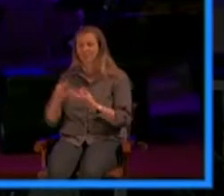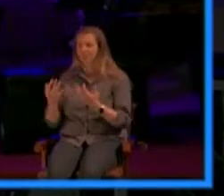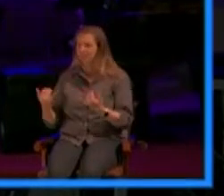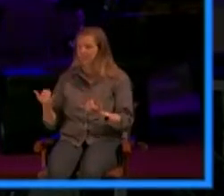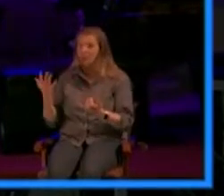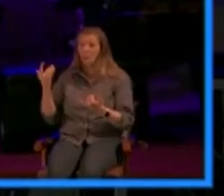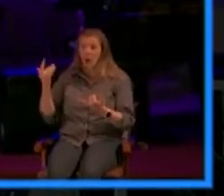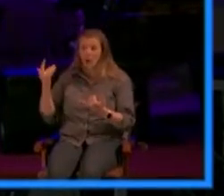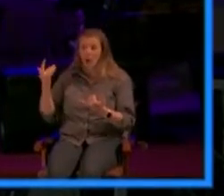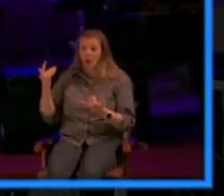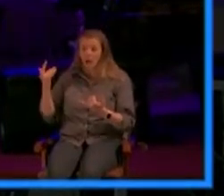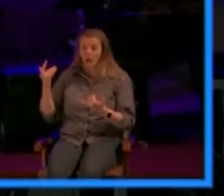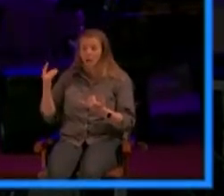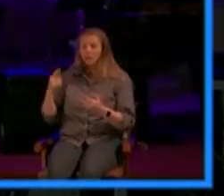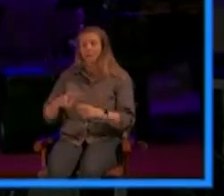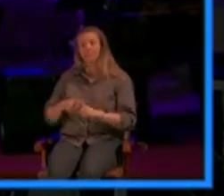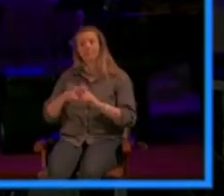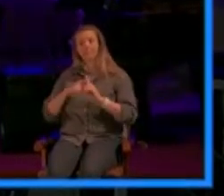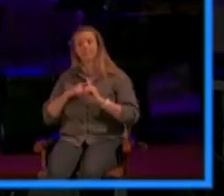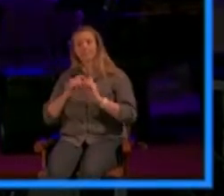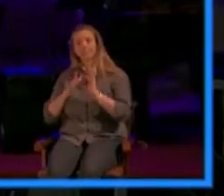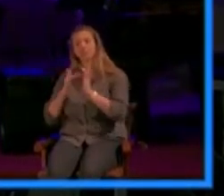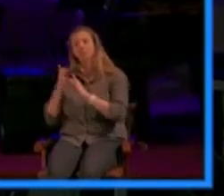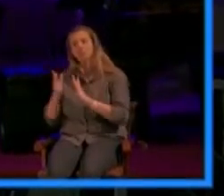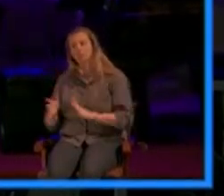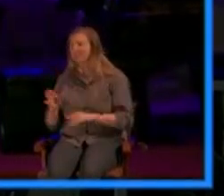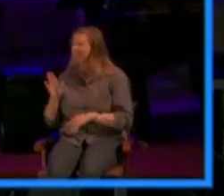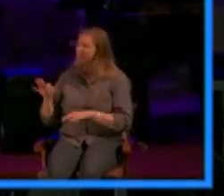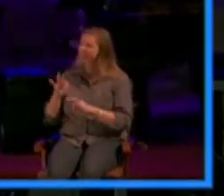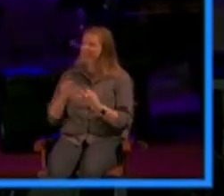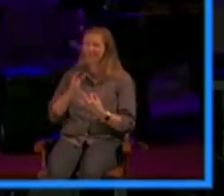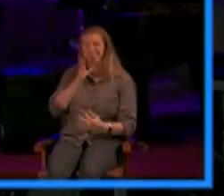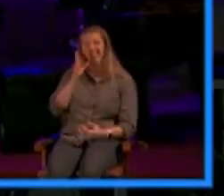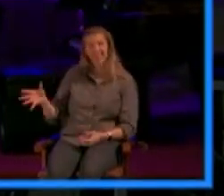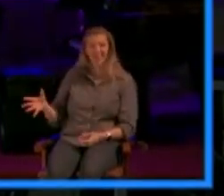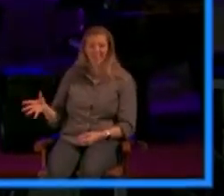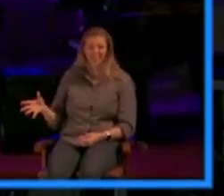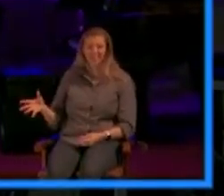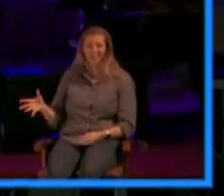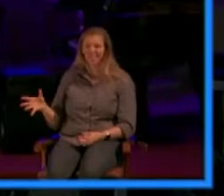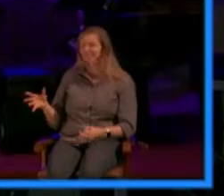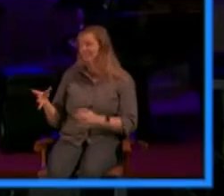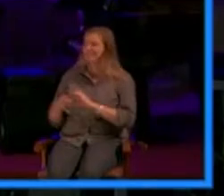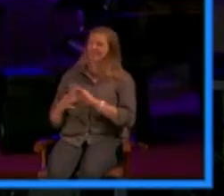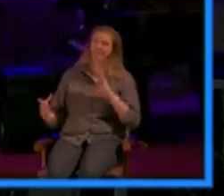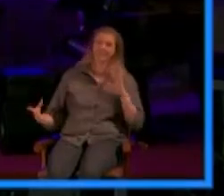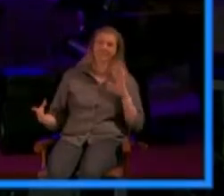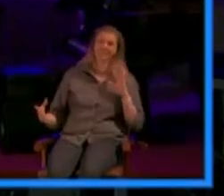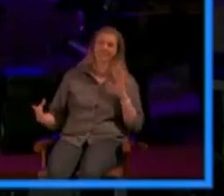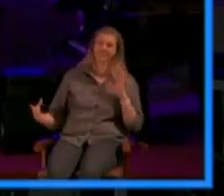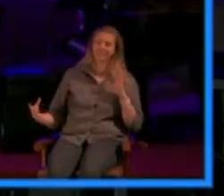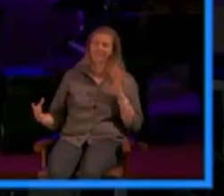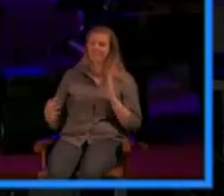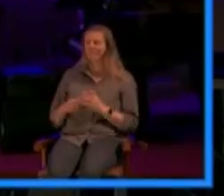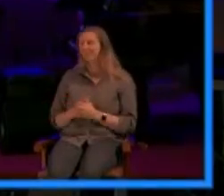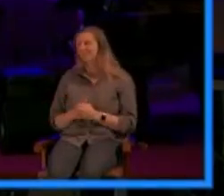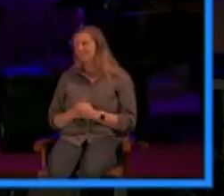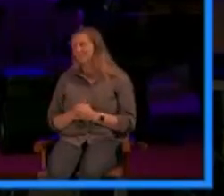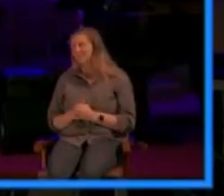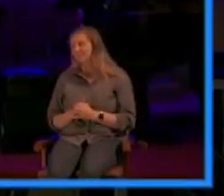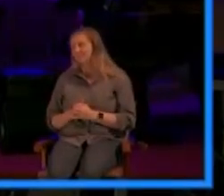experienced relational persecution. Most Muslim background believers, particularly, whereas people who